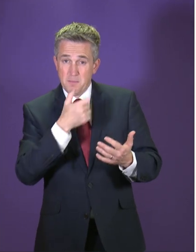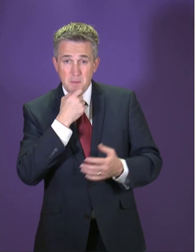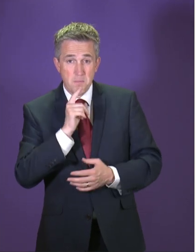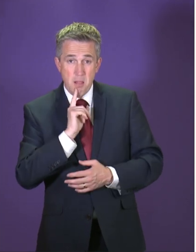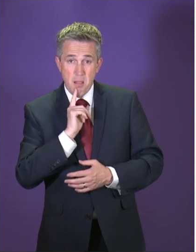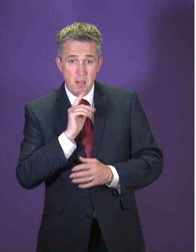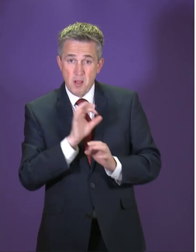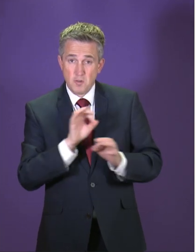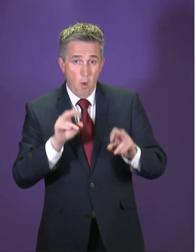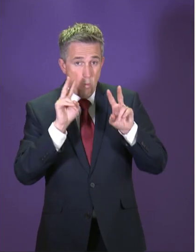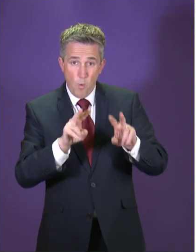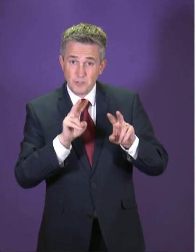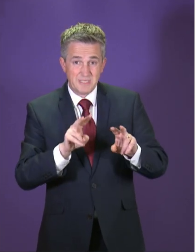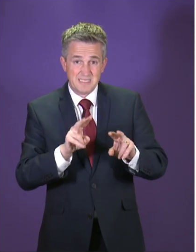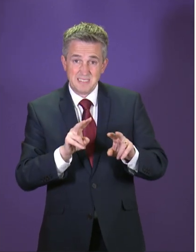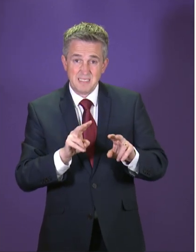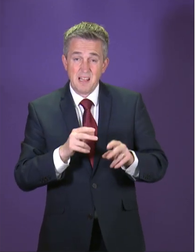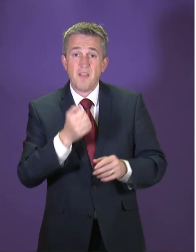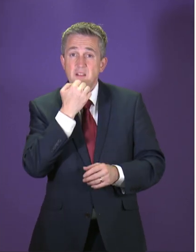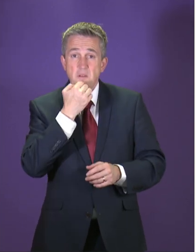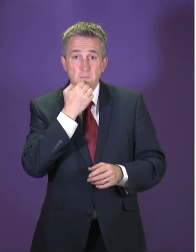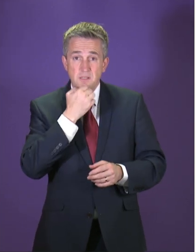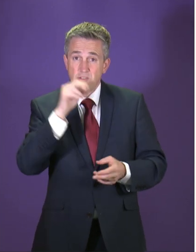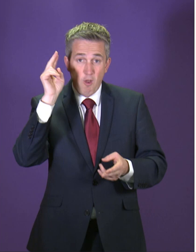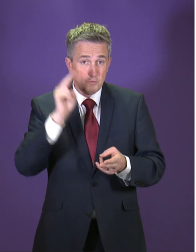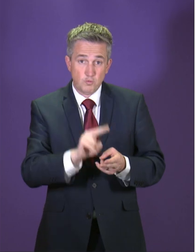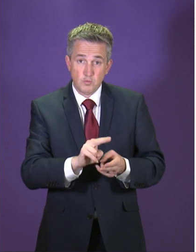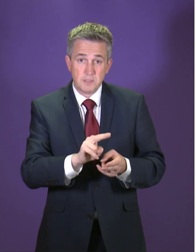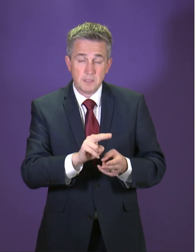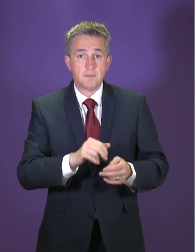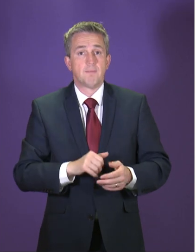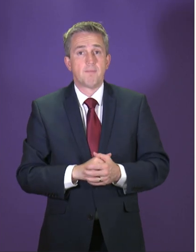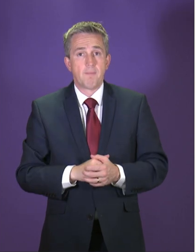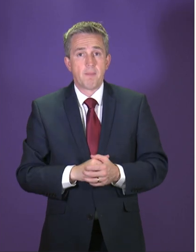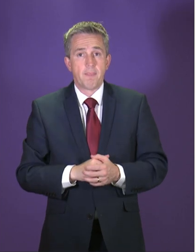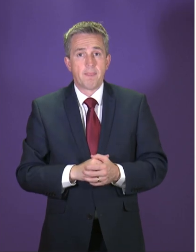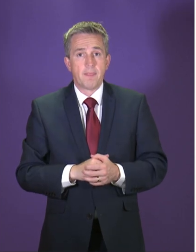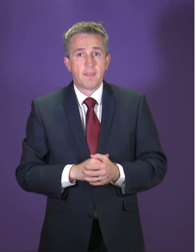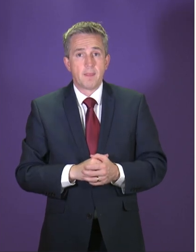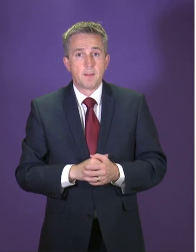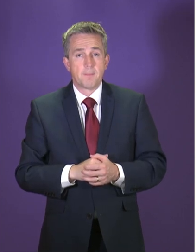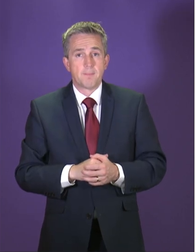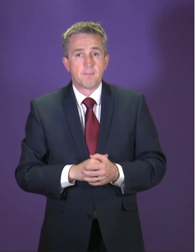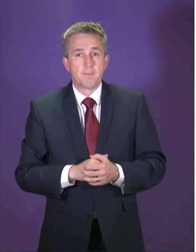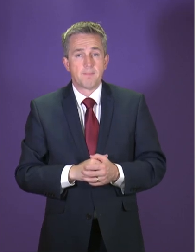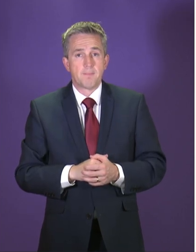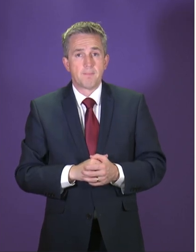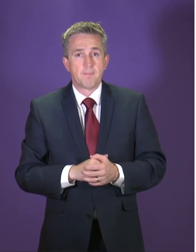less and more older. The only problem that we have is to